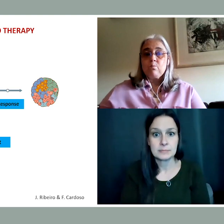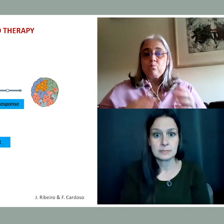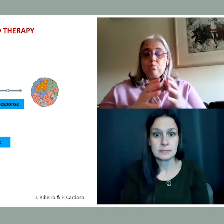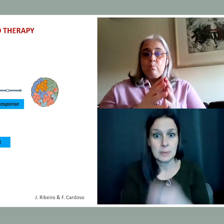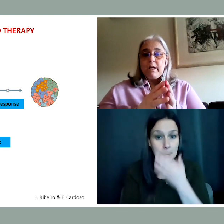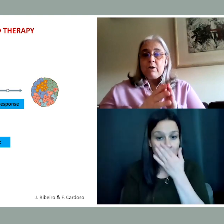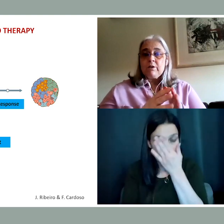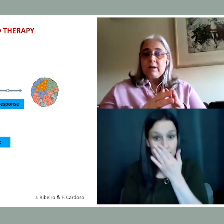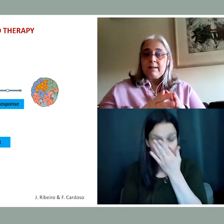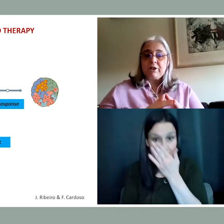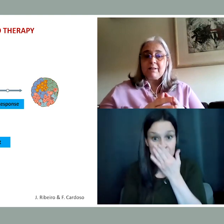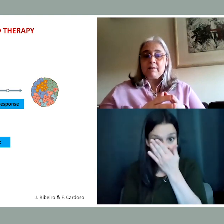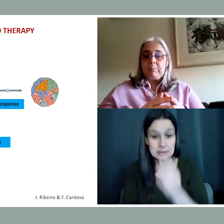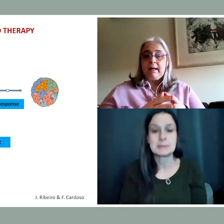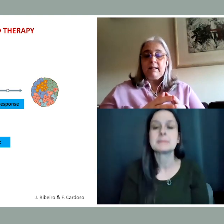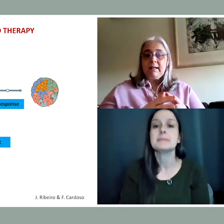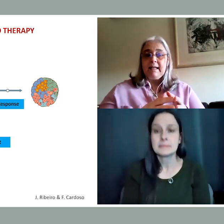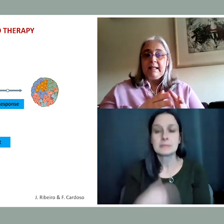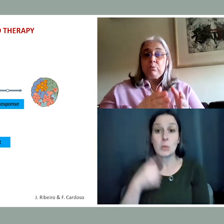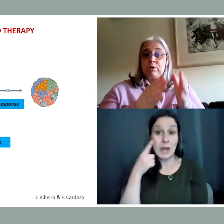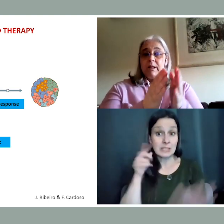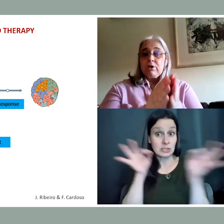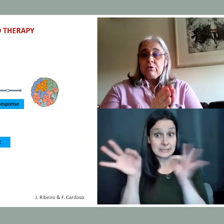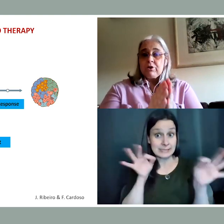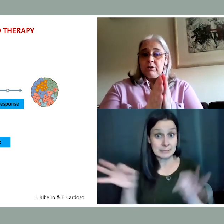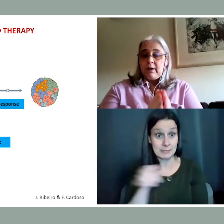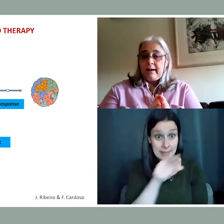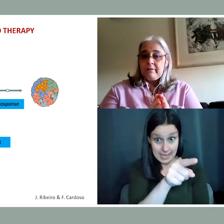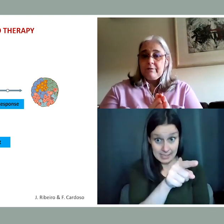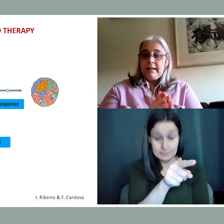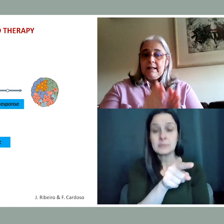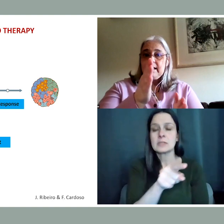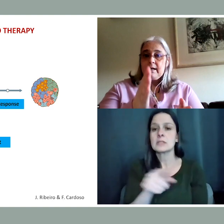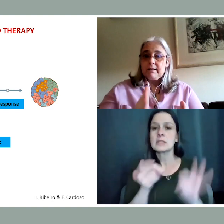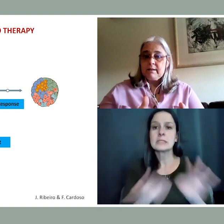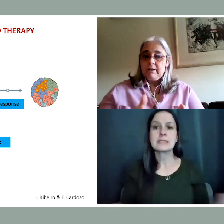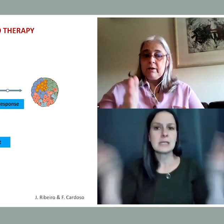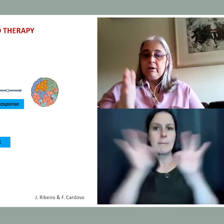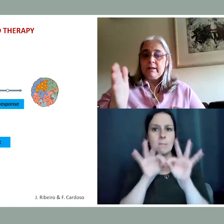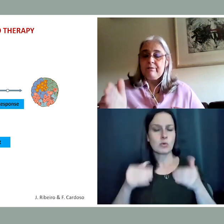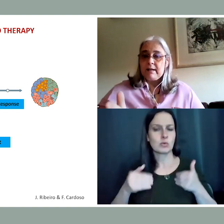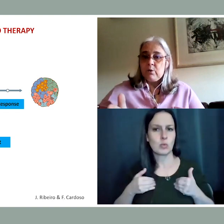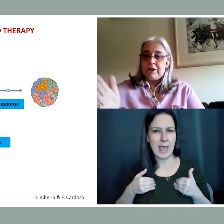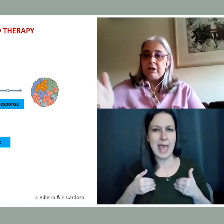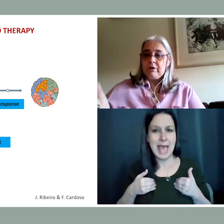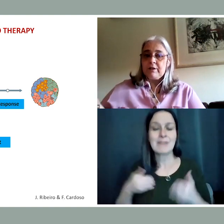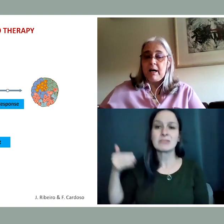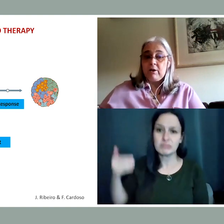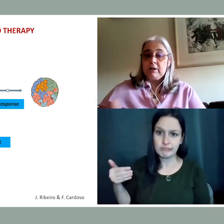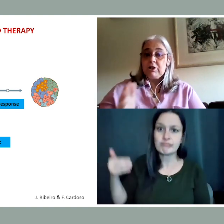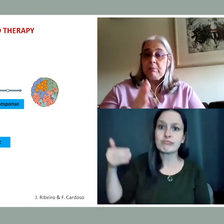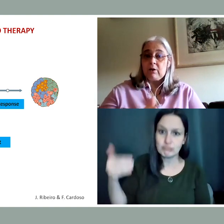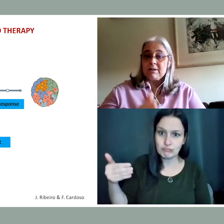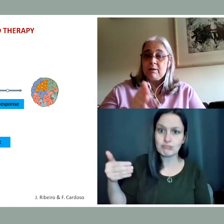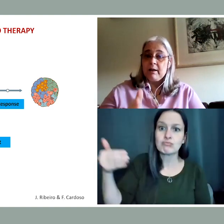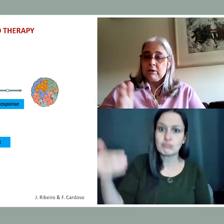So because of what I just explained, it would be crucial to have a serial evaluation of the